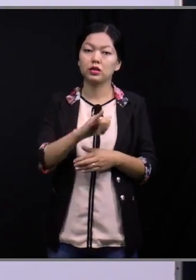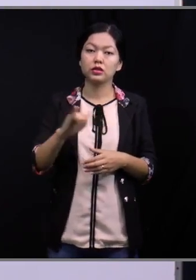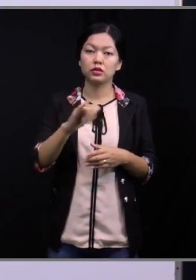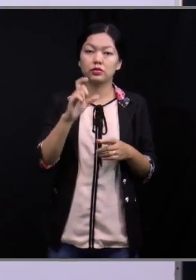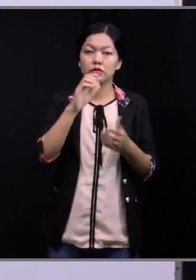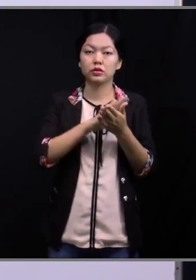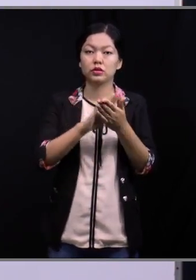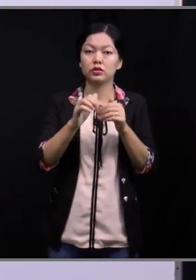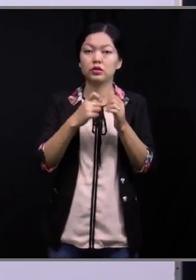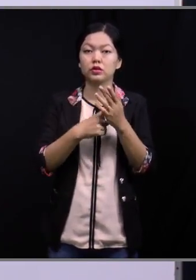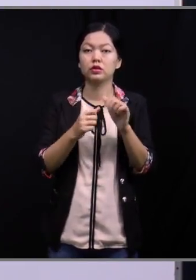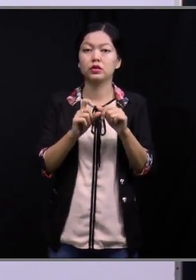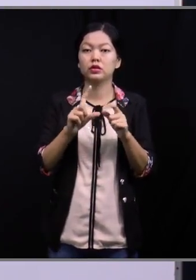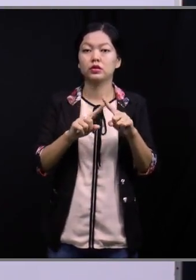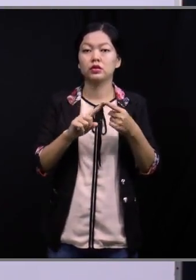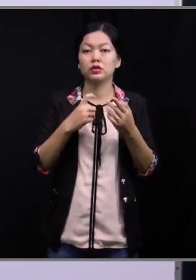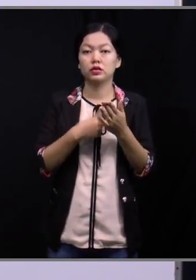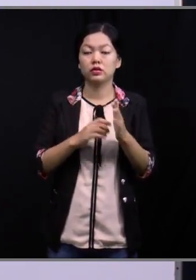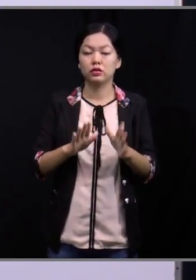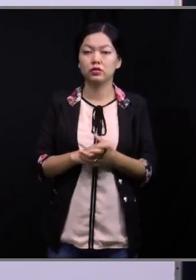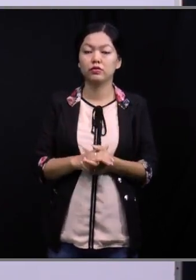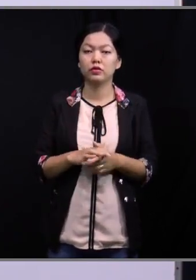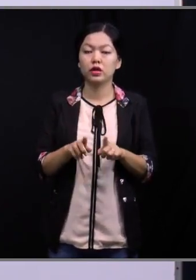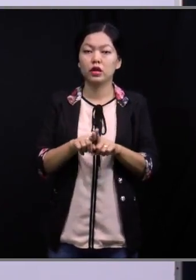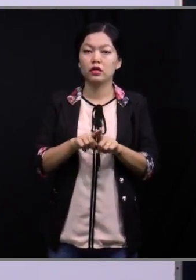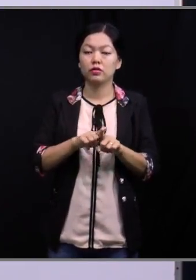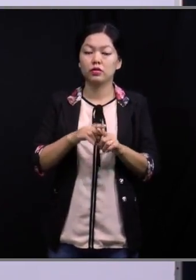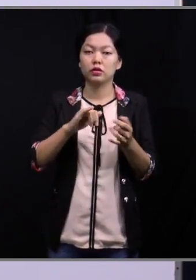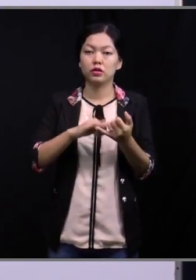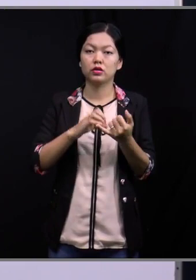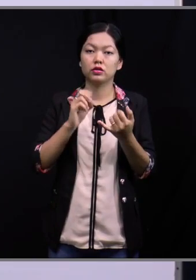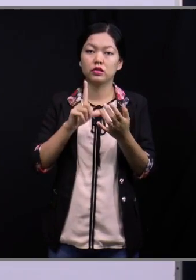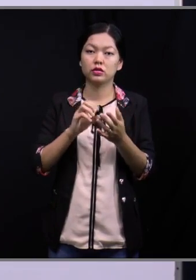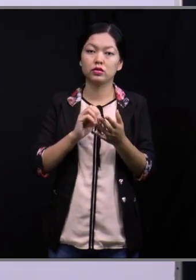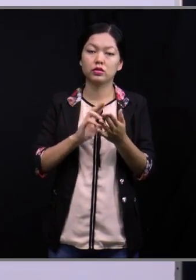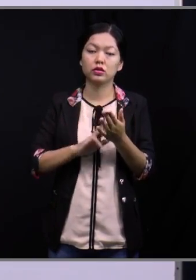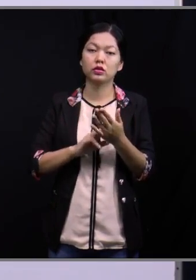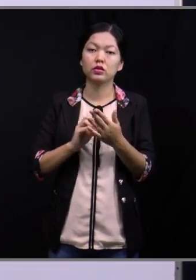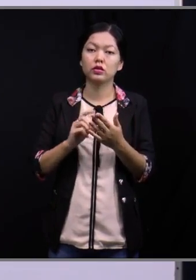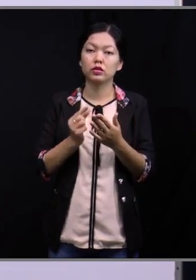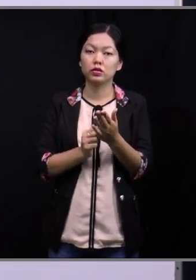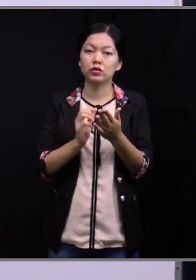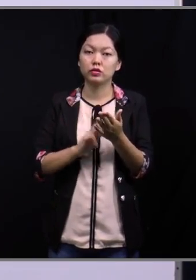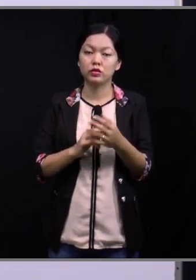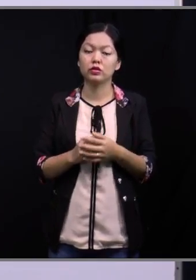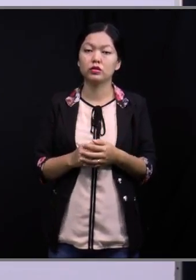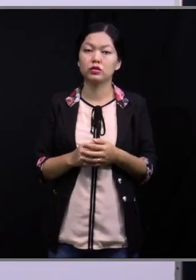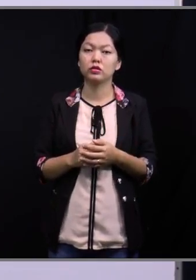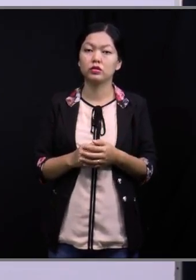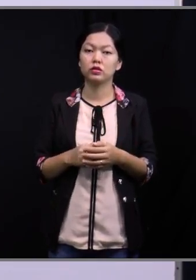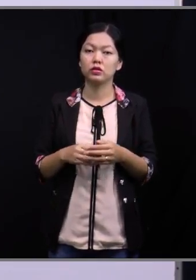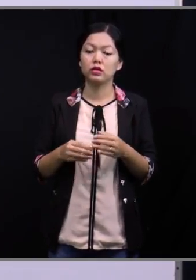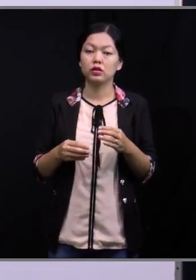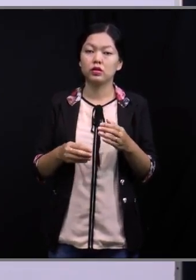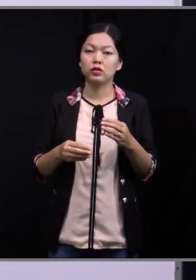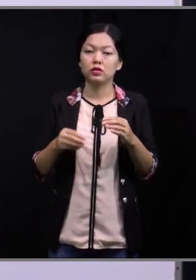example, Solanum consists of the genus Solanum consists of potato